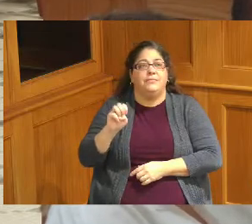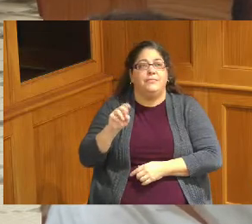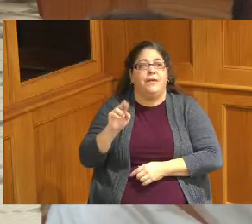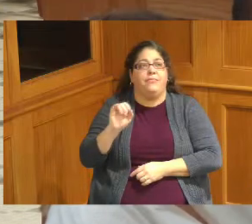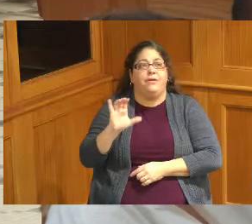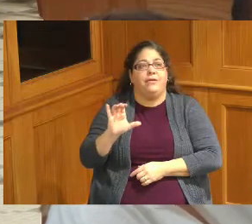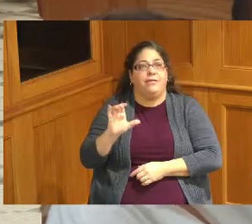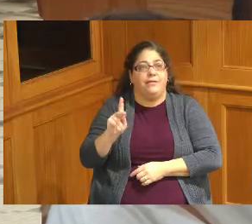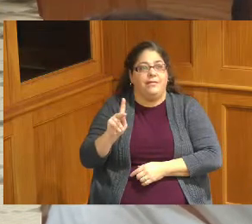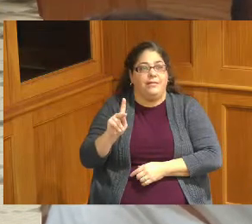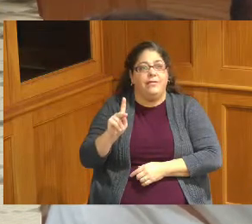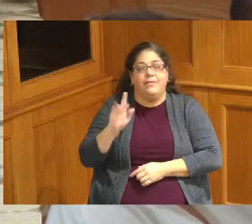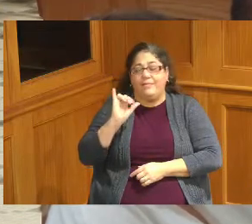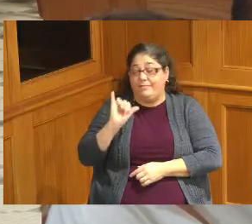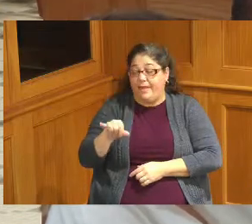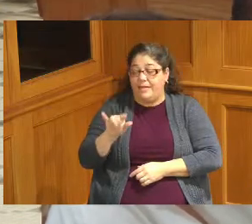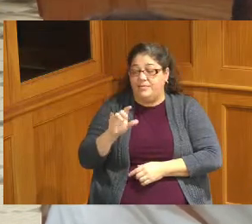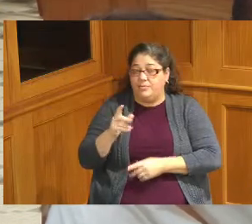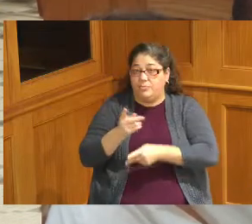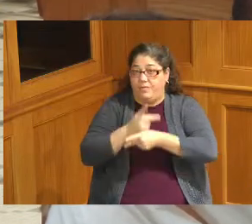Supervisor.